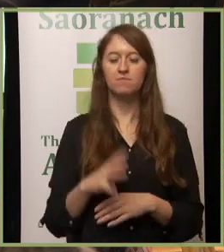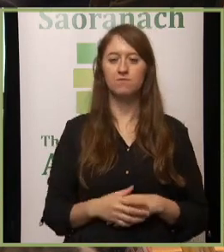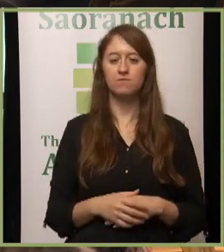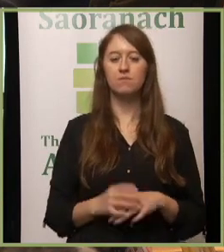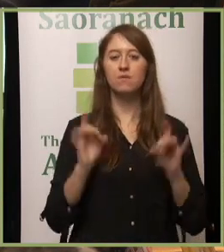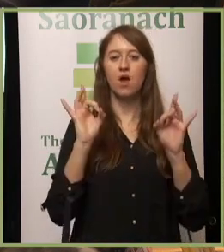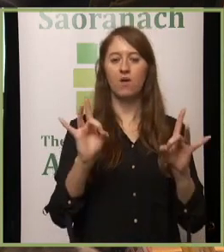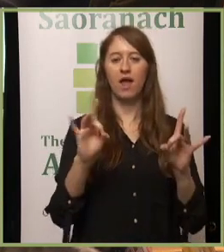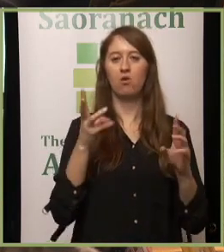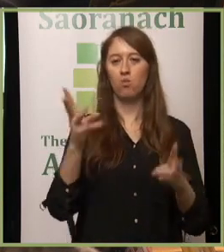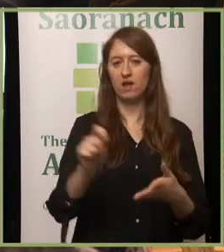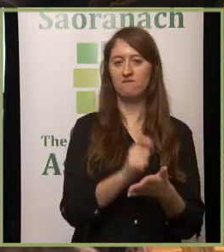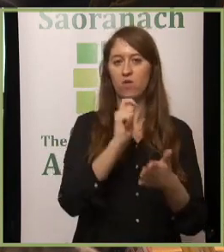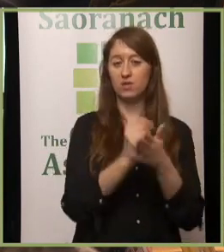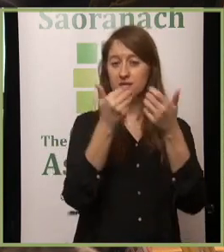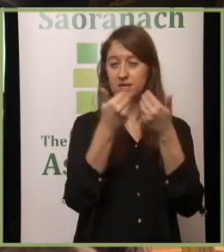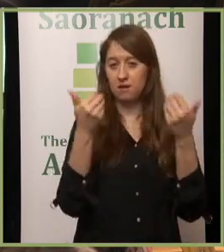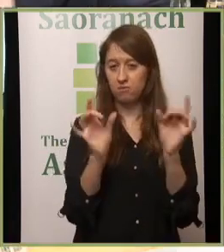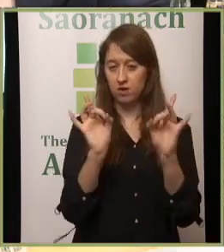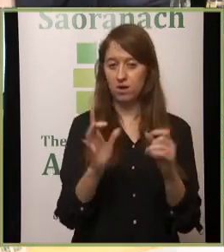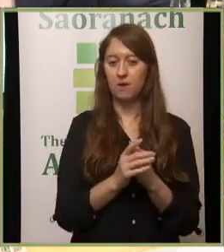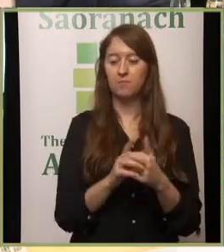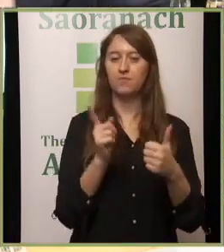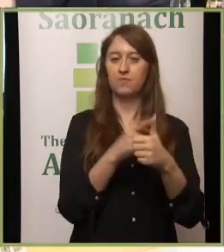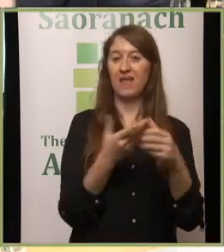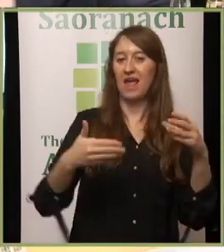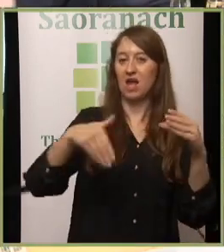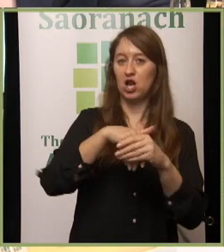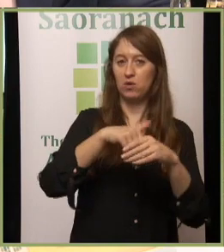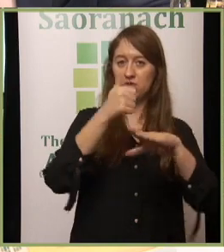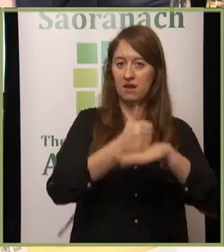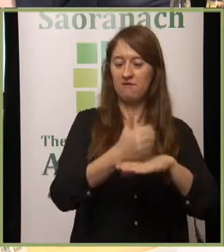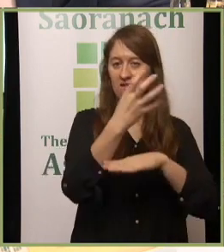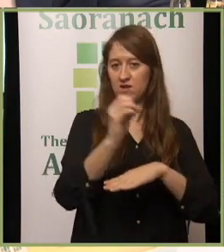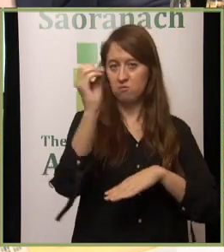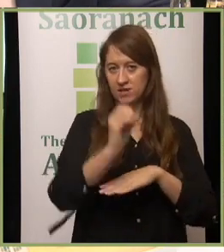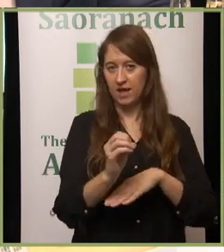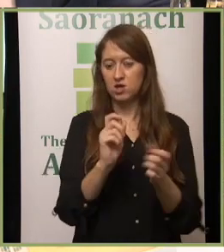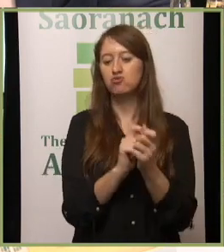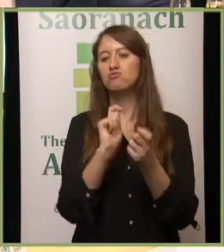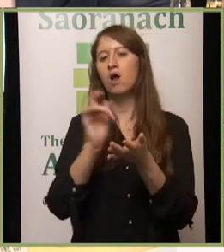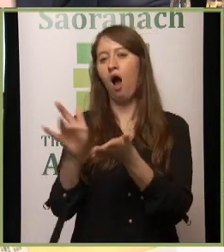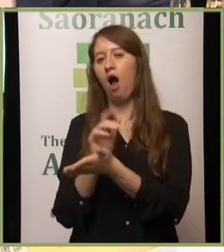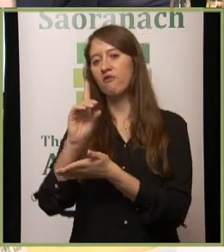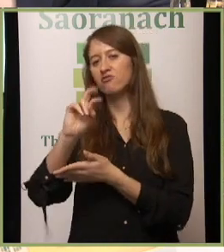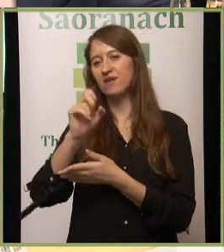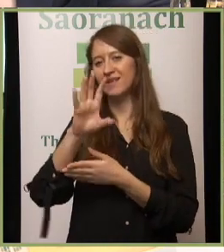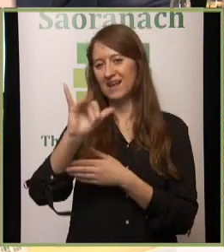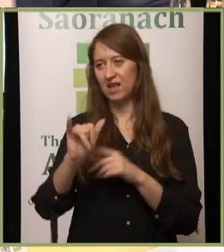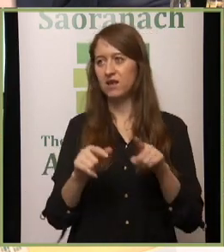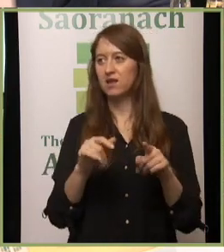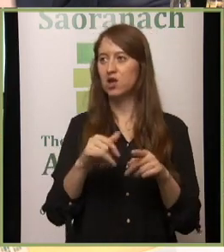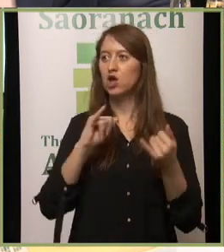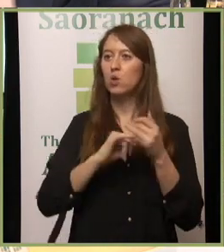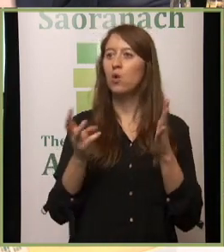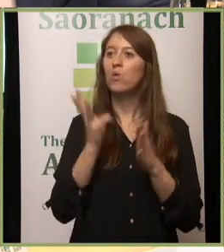those separately. To include at least 50% instead of drastically. All in favour of that change